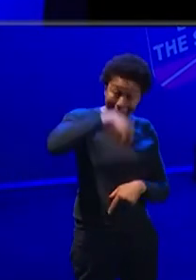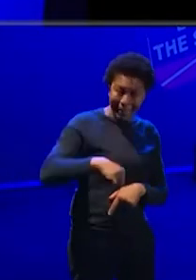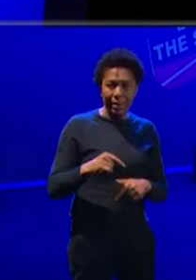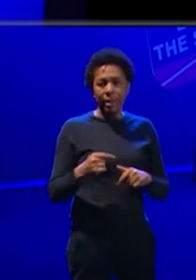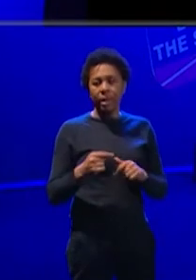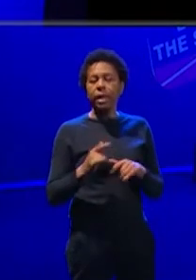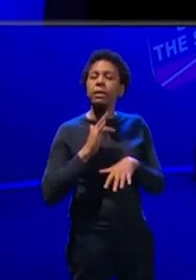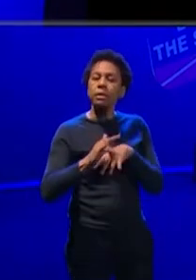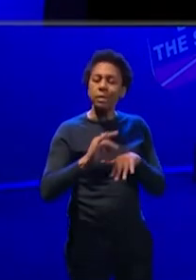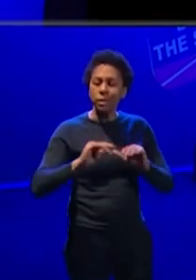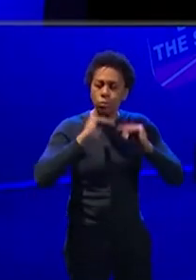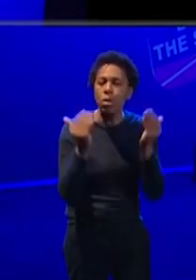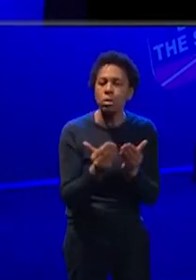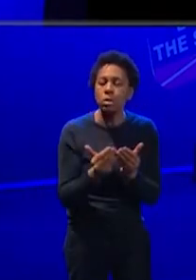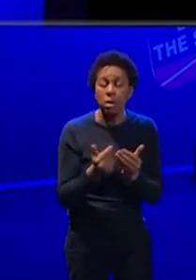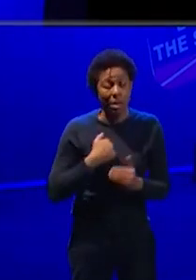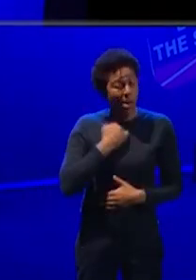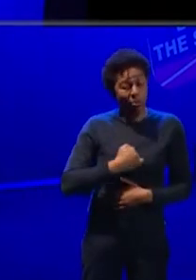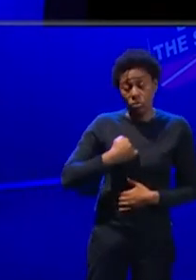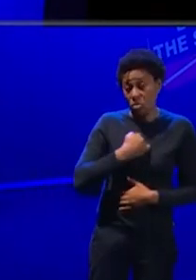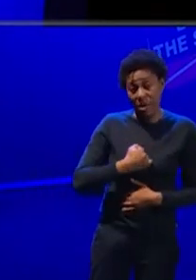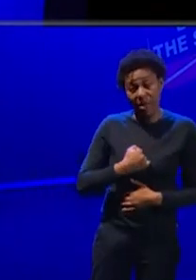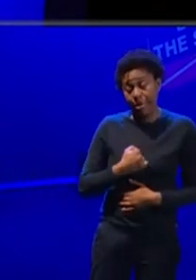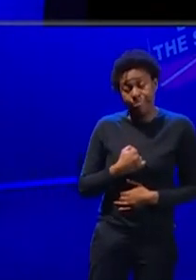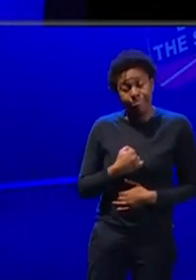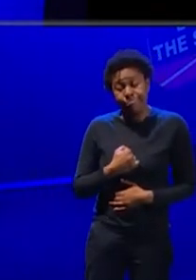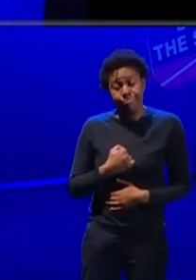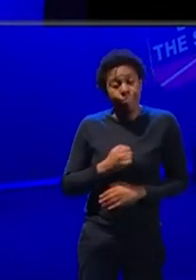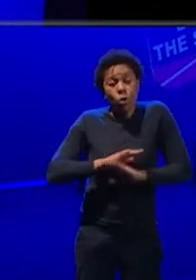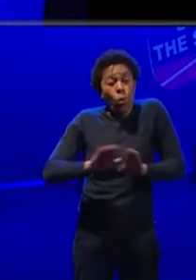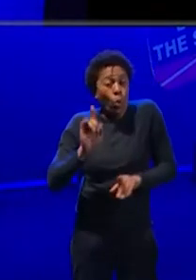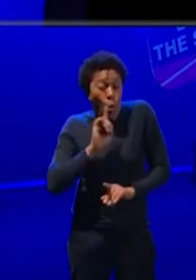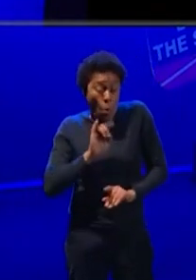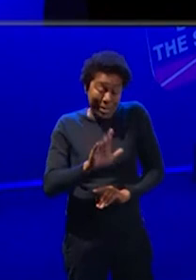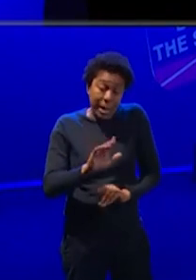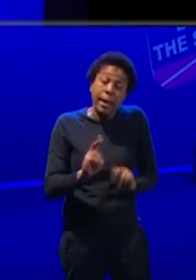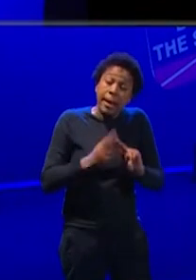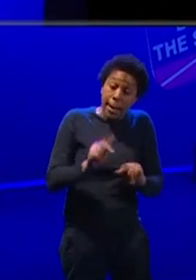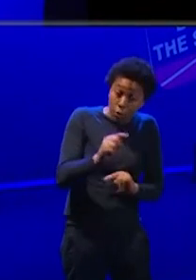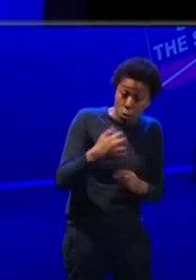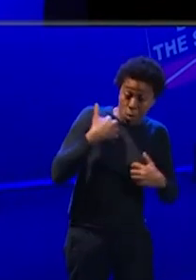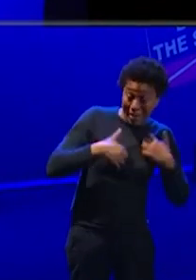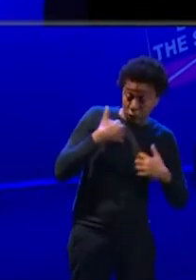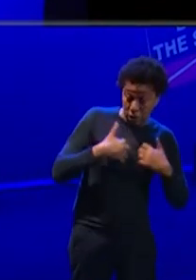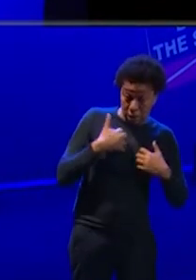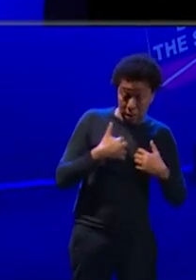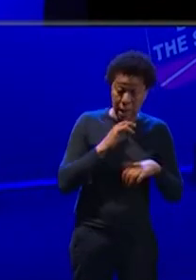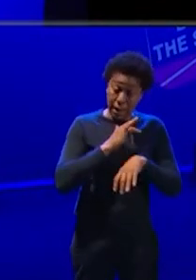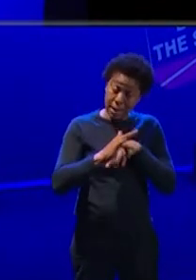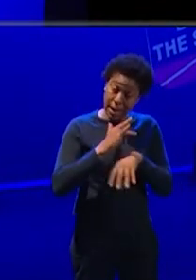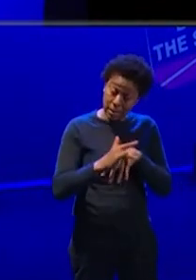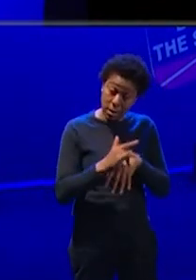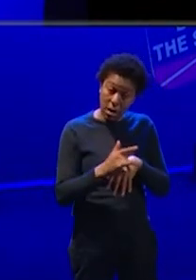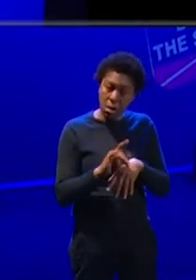industry doesn't always reflect that, but that's their problem. If you are interested in theatre on either side of the stage or in